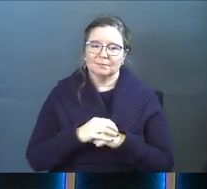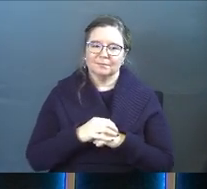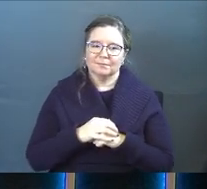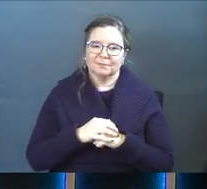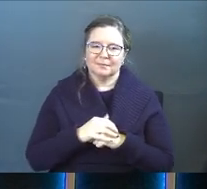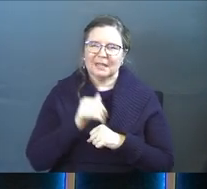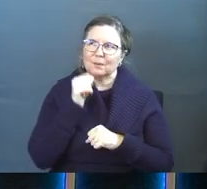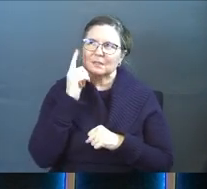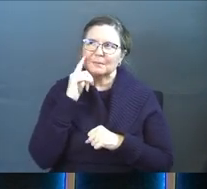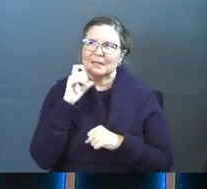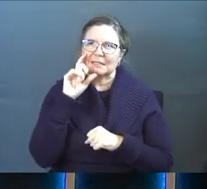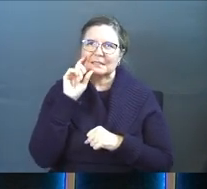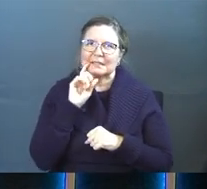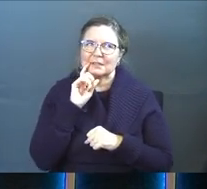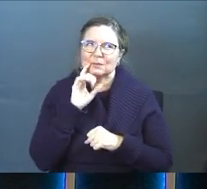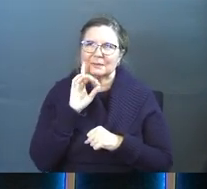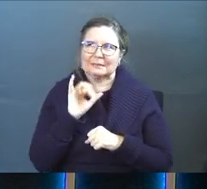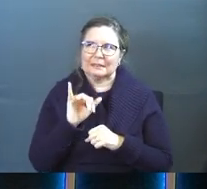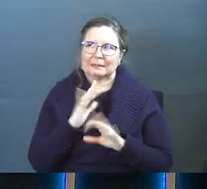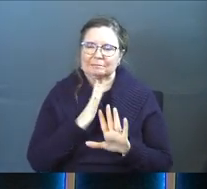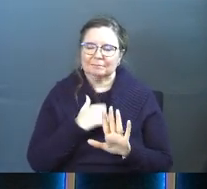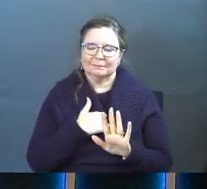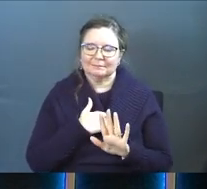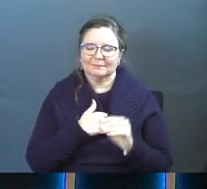That wasn't supposed to sound as sexual as it did.